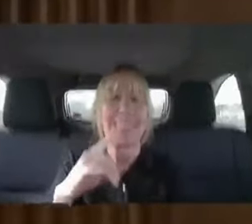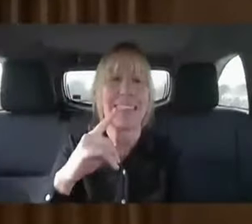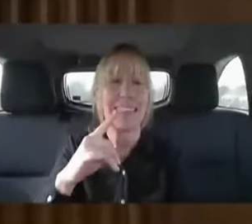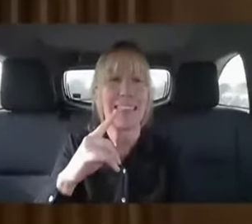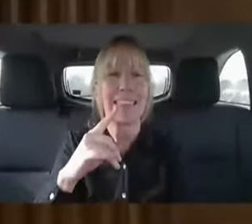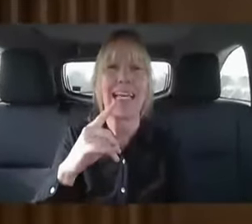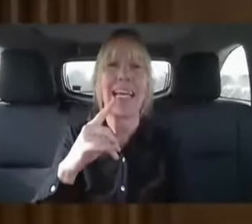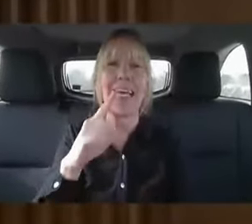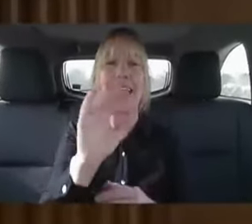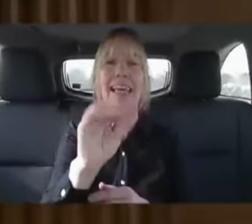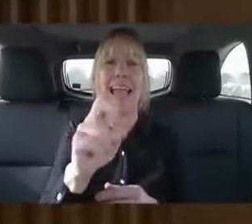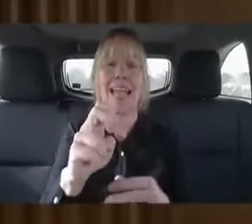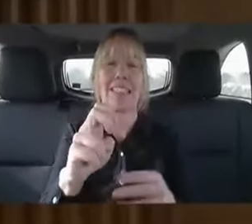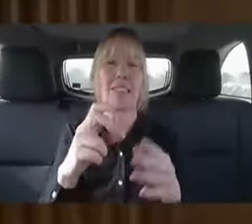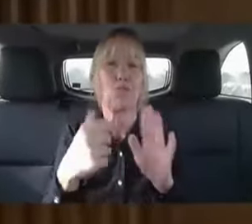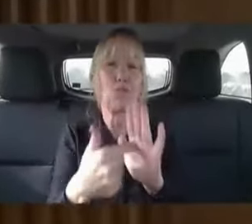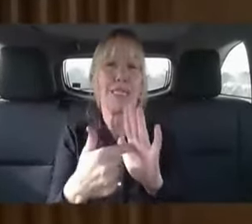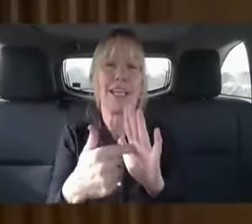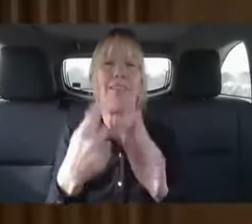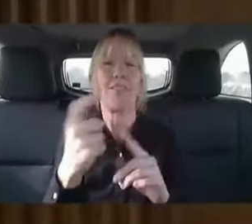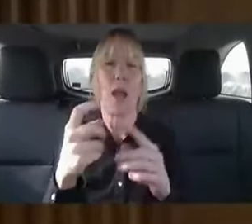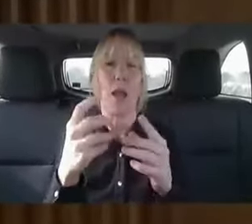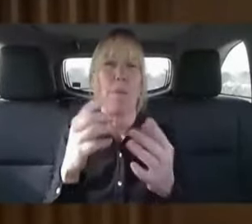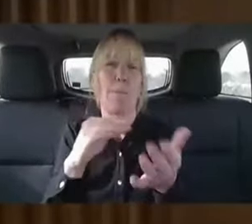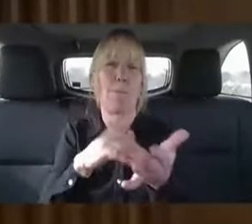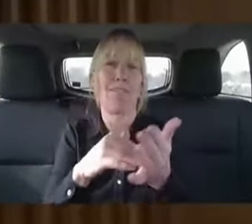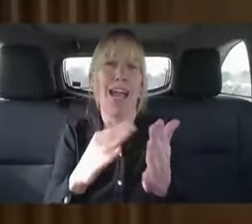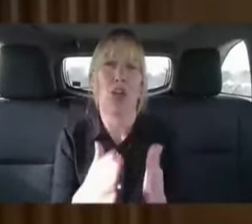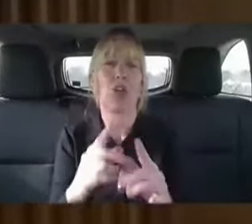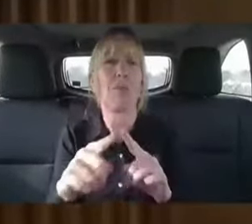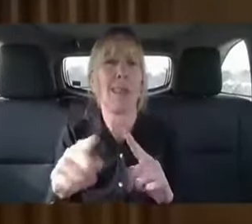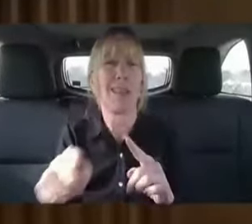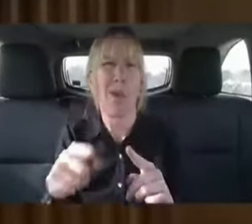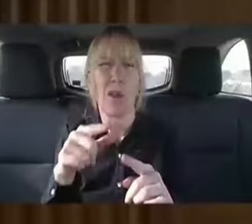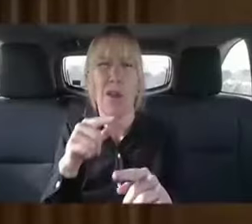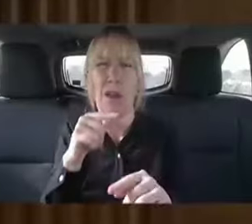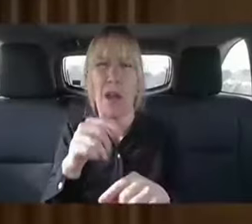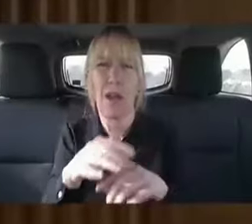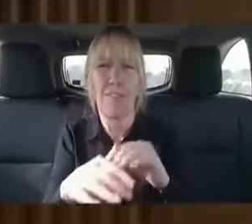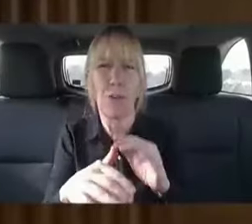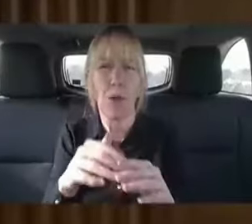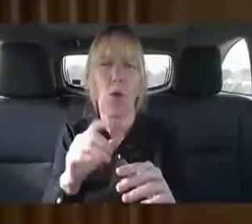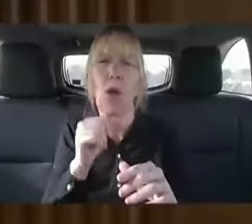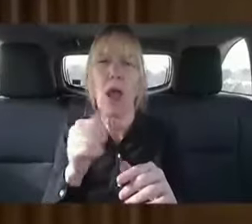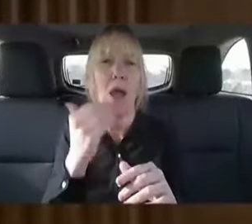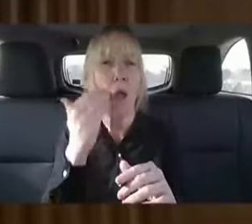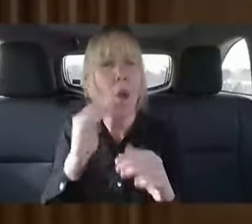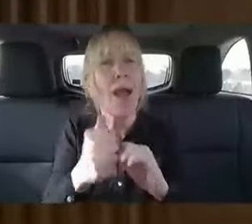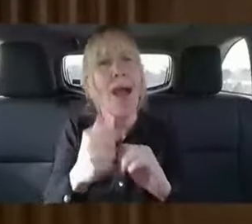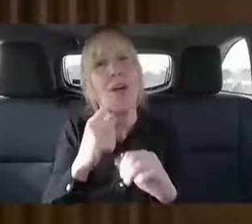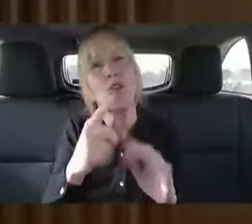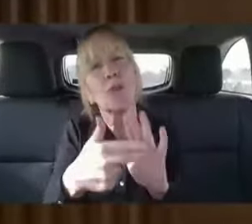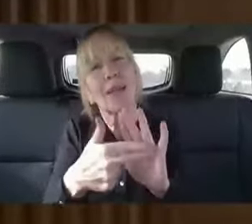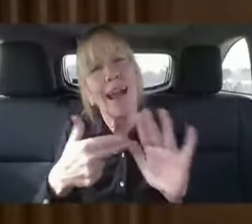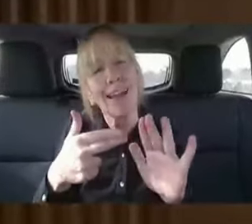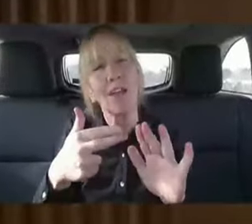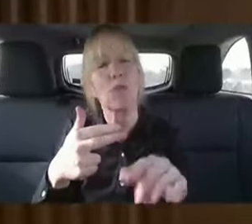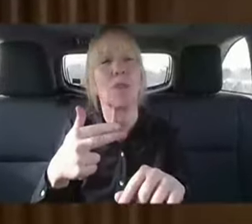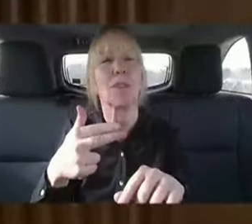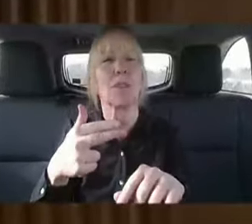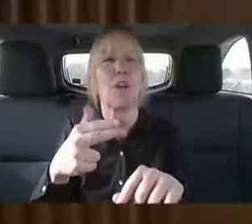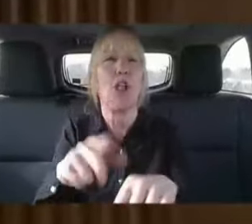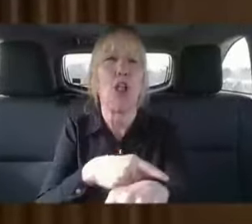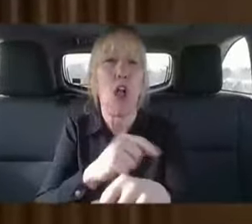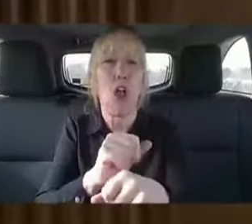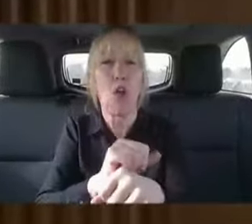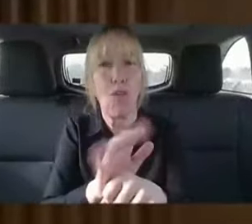patients, from the providers. But they were uncomfortable or not knowing how to diagnose long COVID. Is it long COVID? So we have